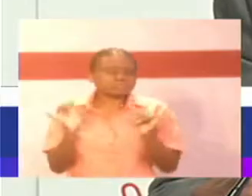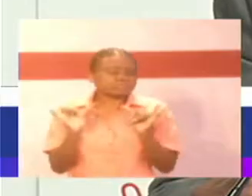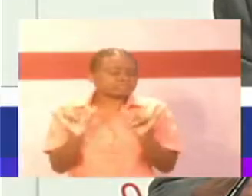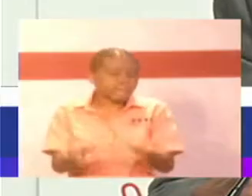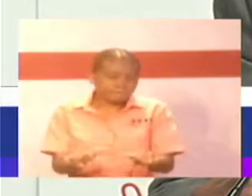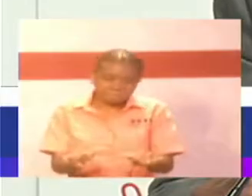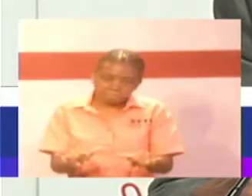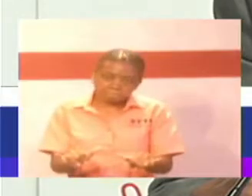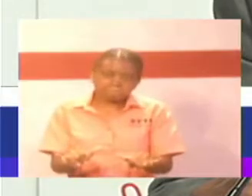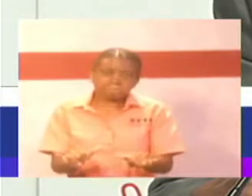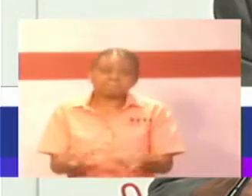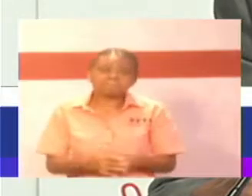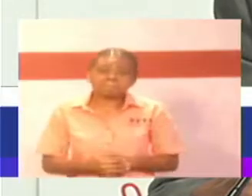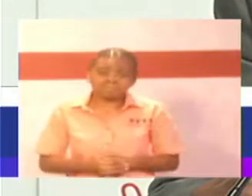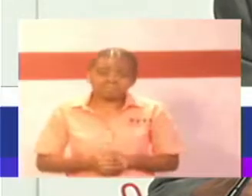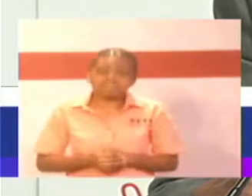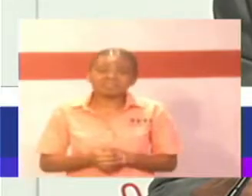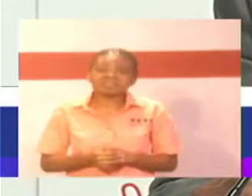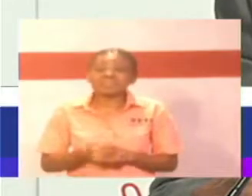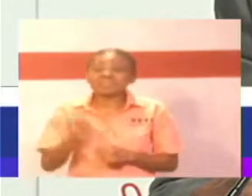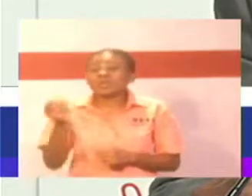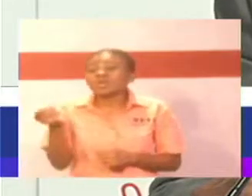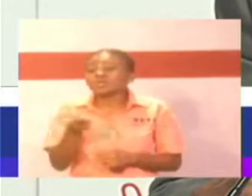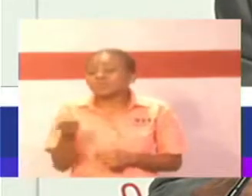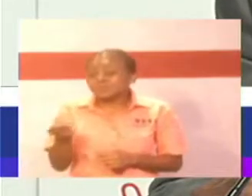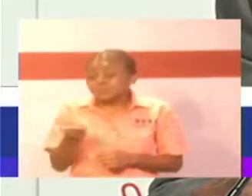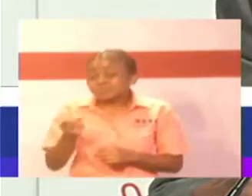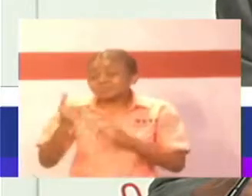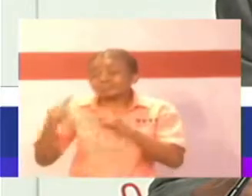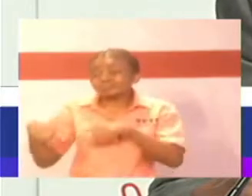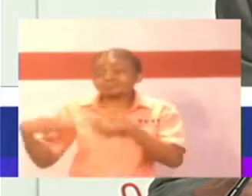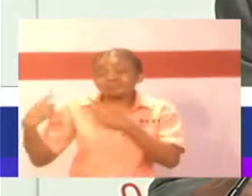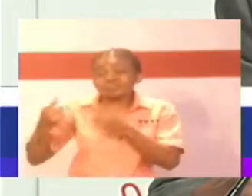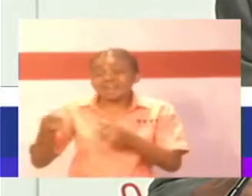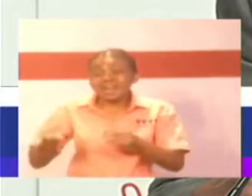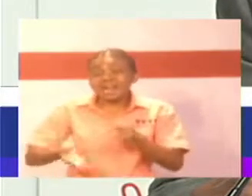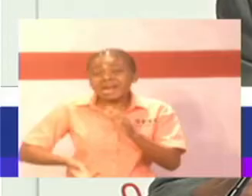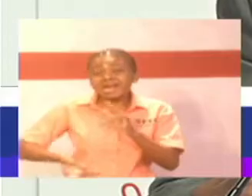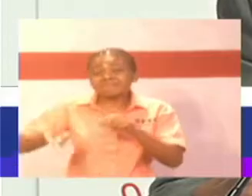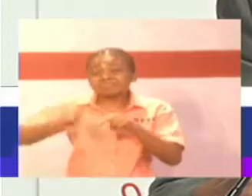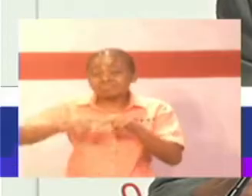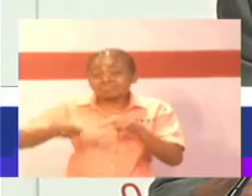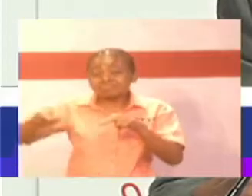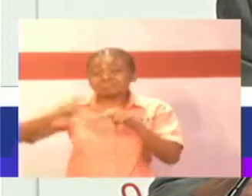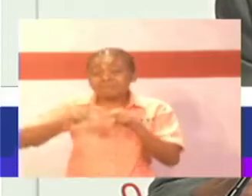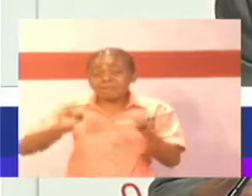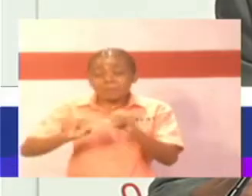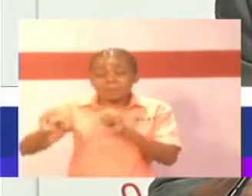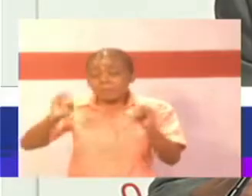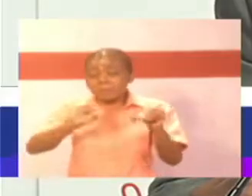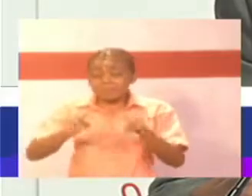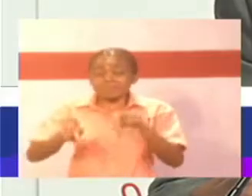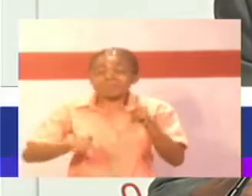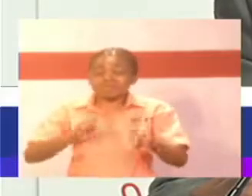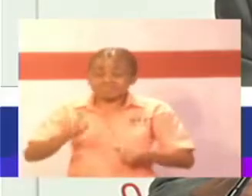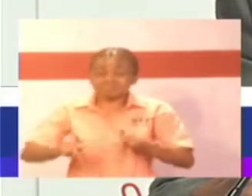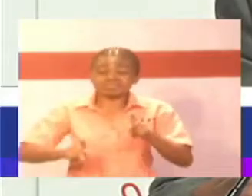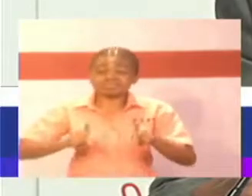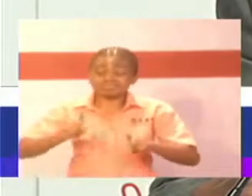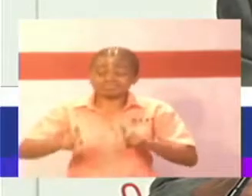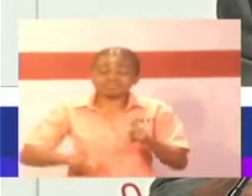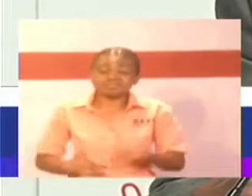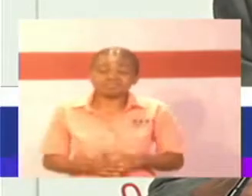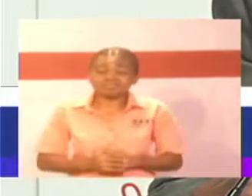increased movement of individuals between this country and countries further north, the US, the UK, etc.,